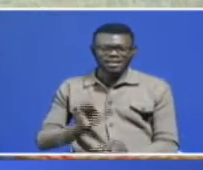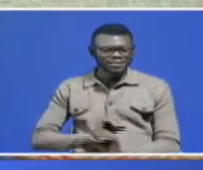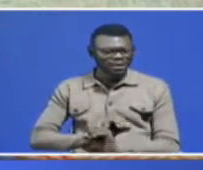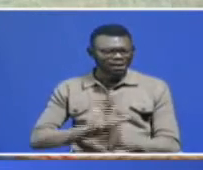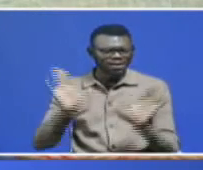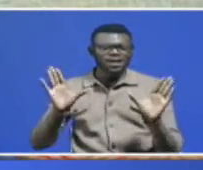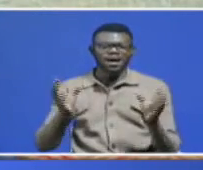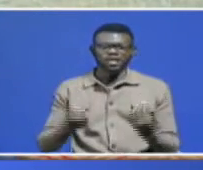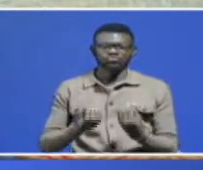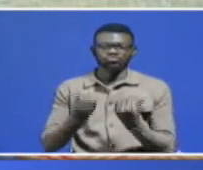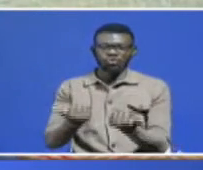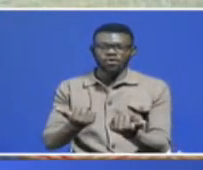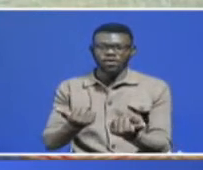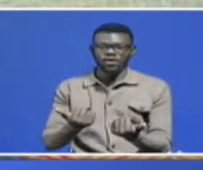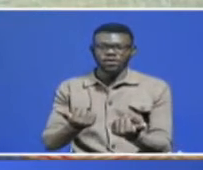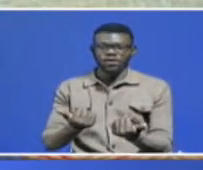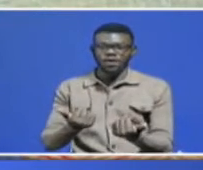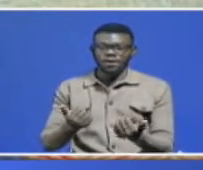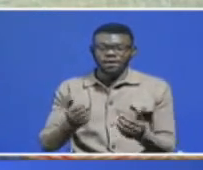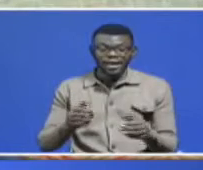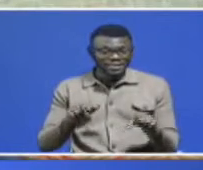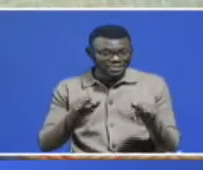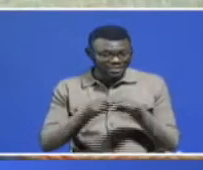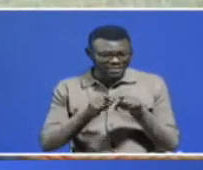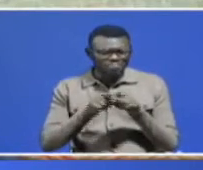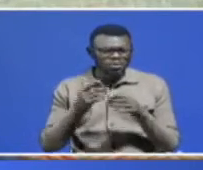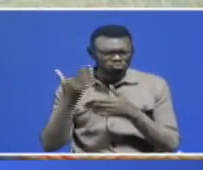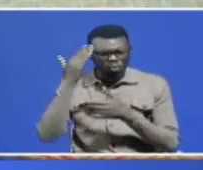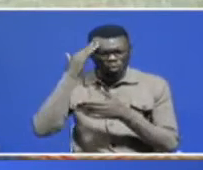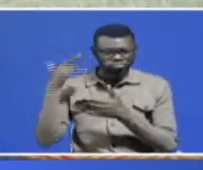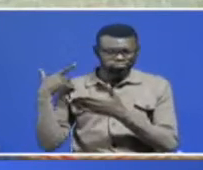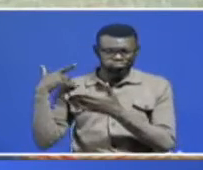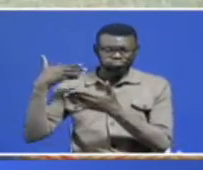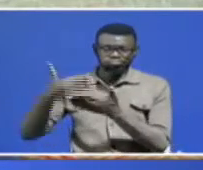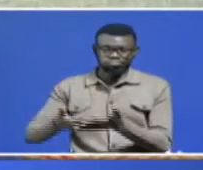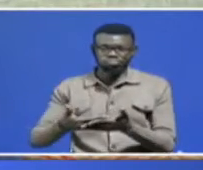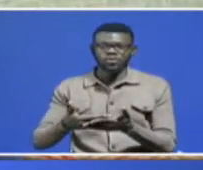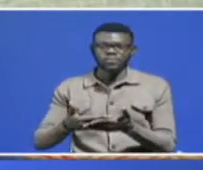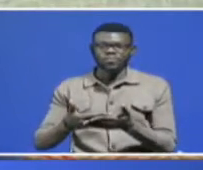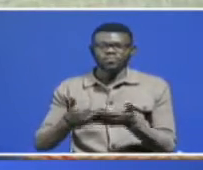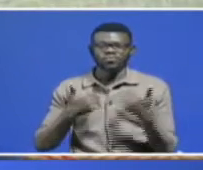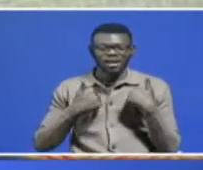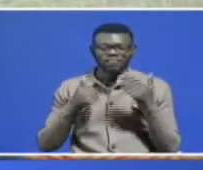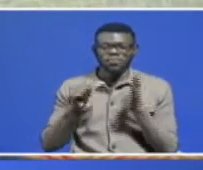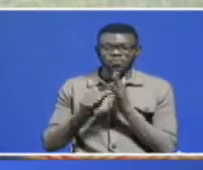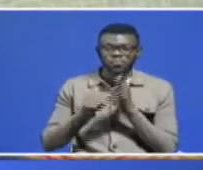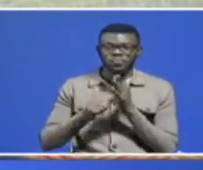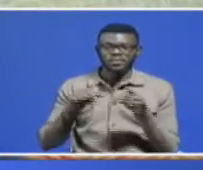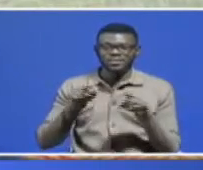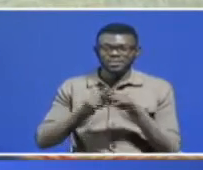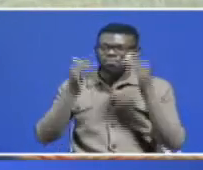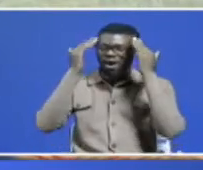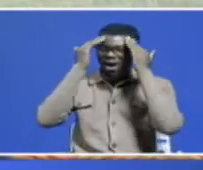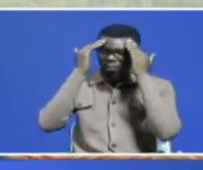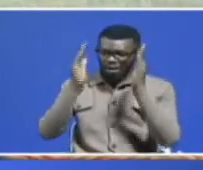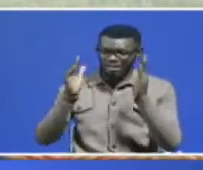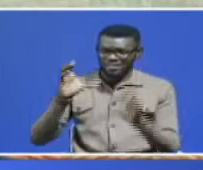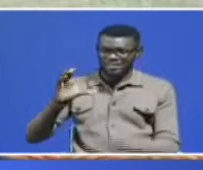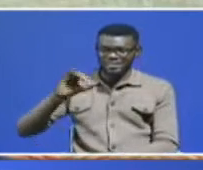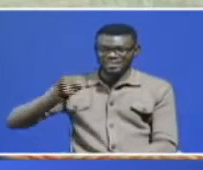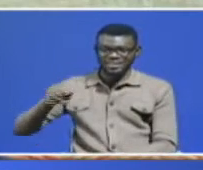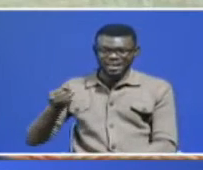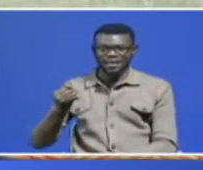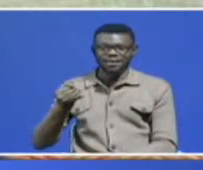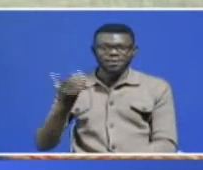adequately addressed. The issue that has been outstanding for quite some time. We are aware that even the Chief Justice had advised for